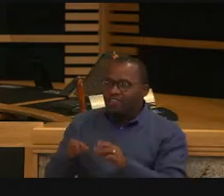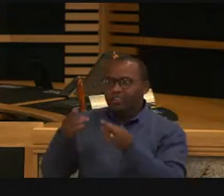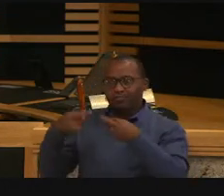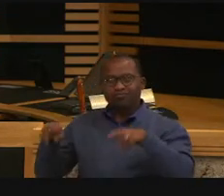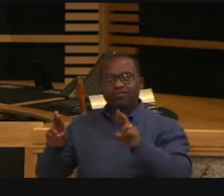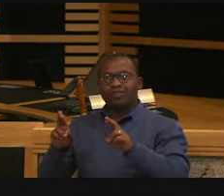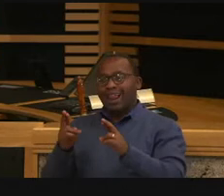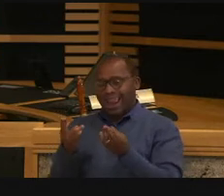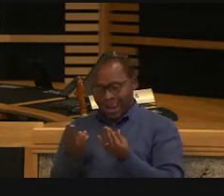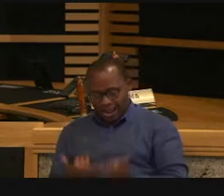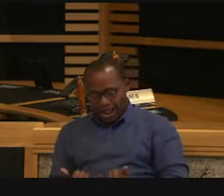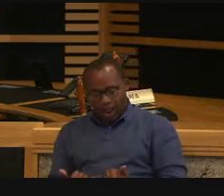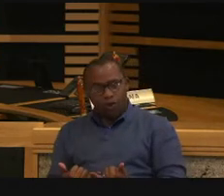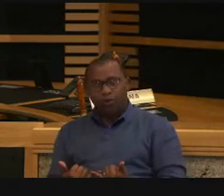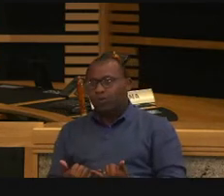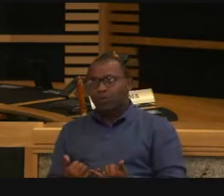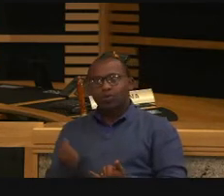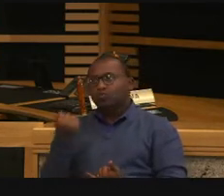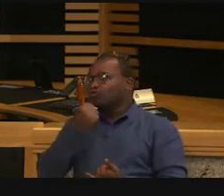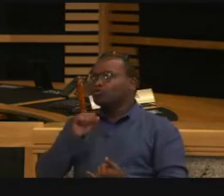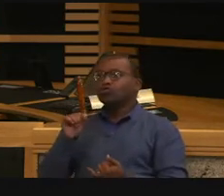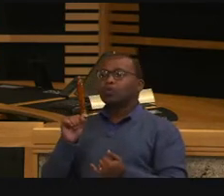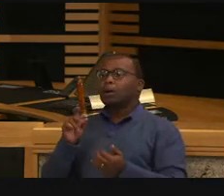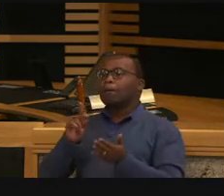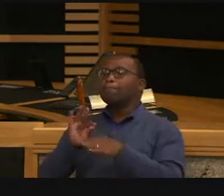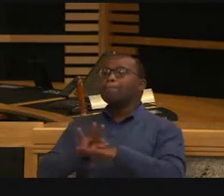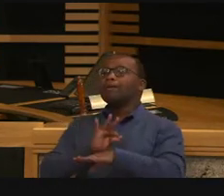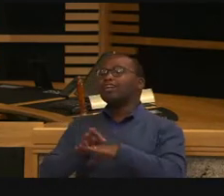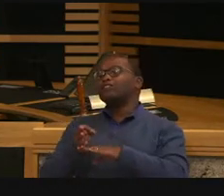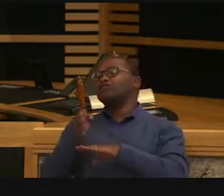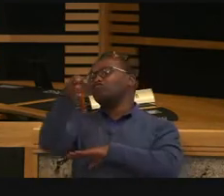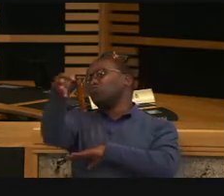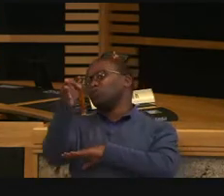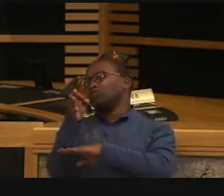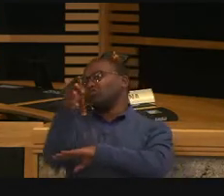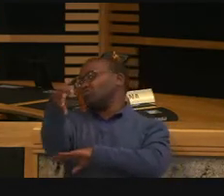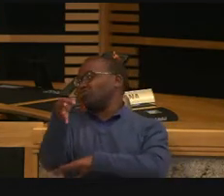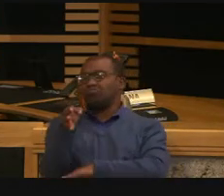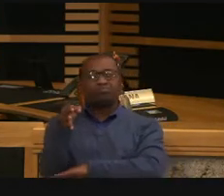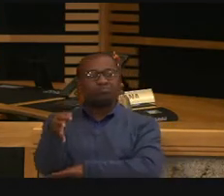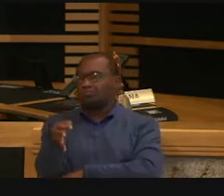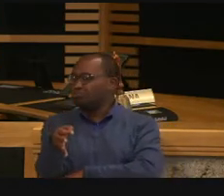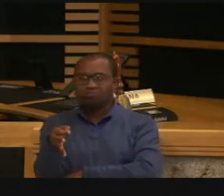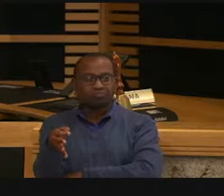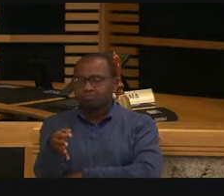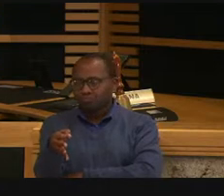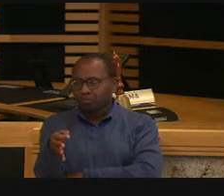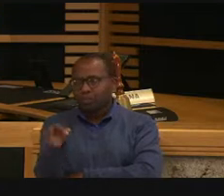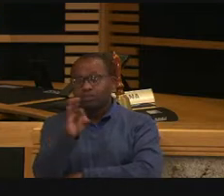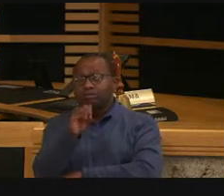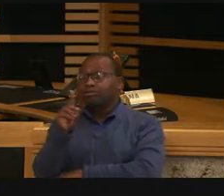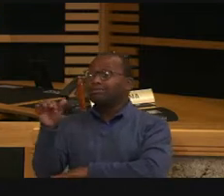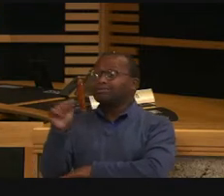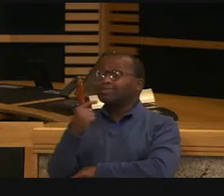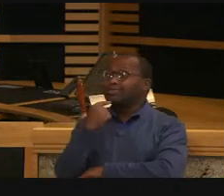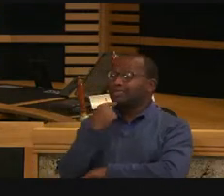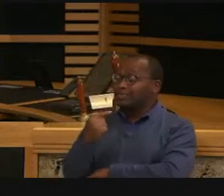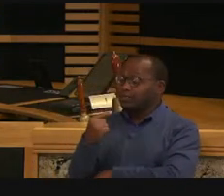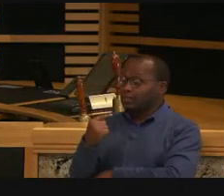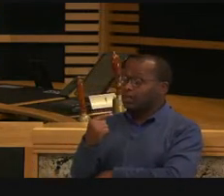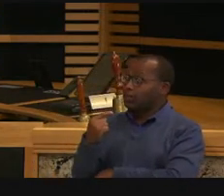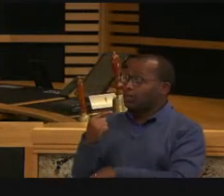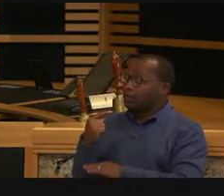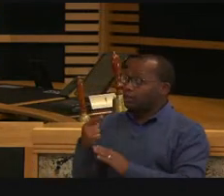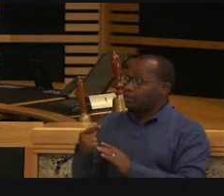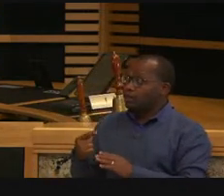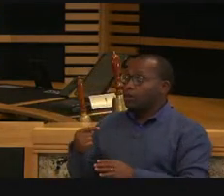10 years to come. The DA confirms that the findings in this report is indeed correct. We also